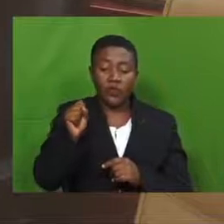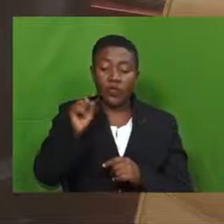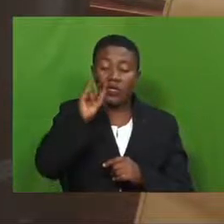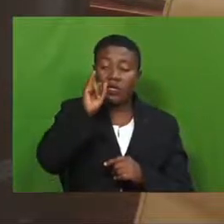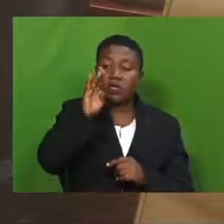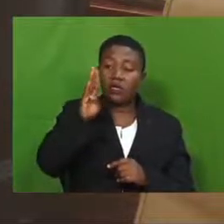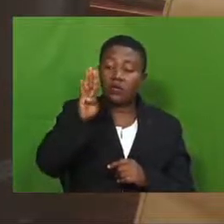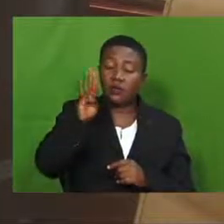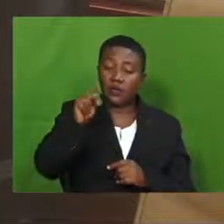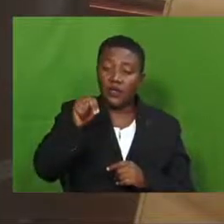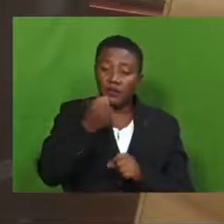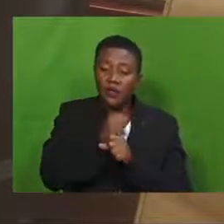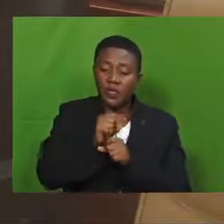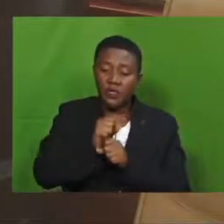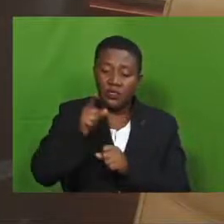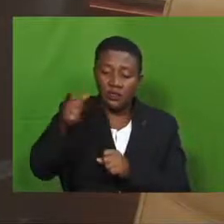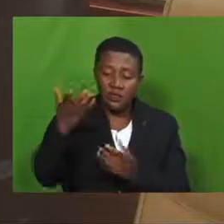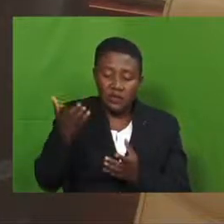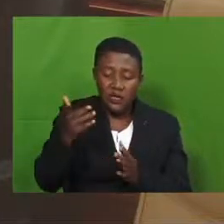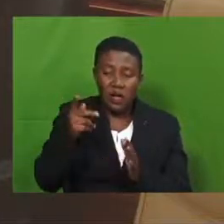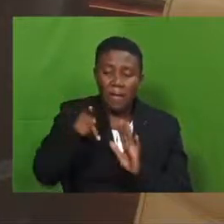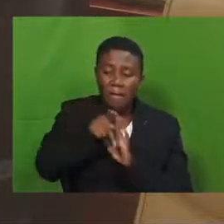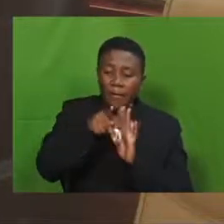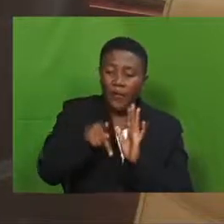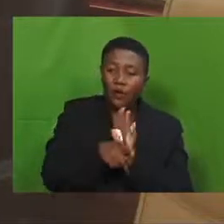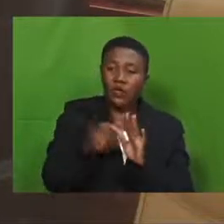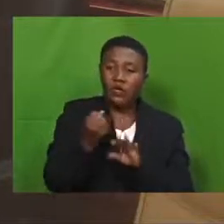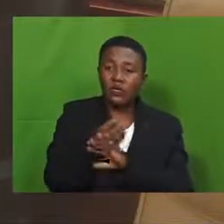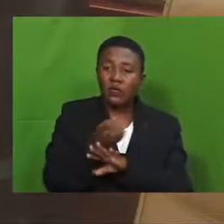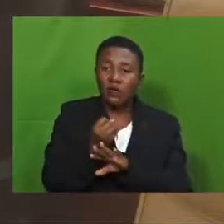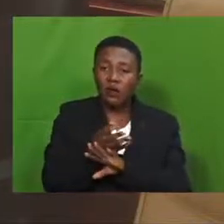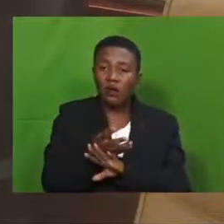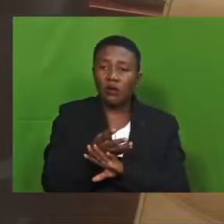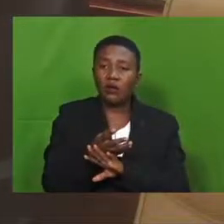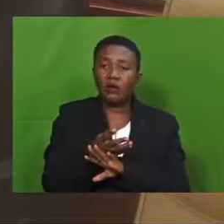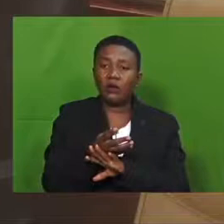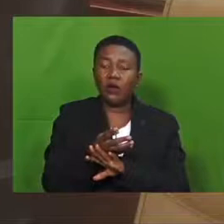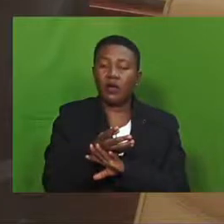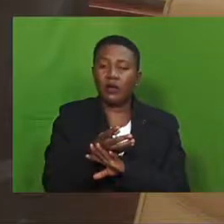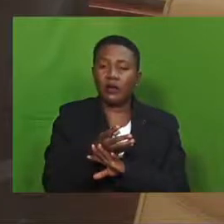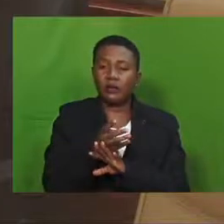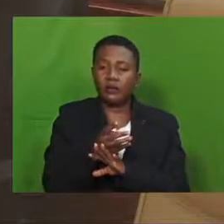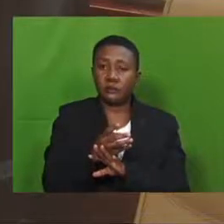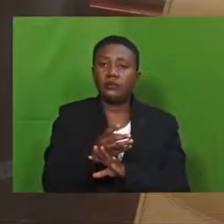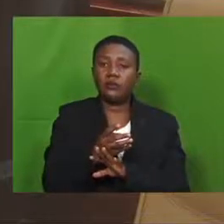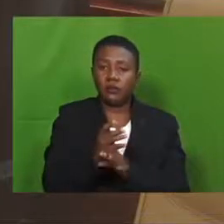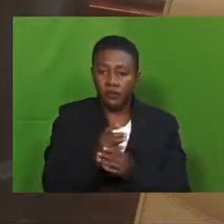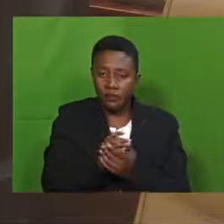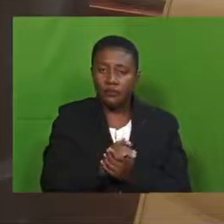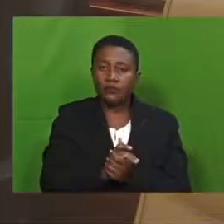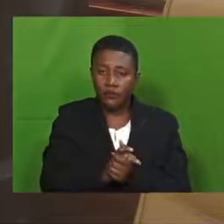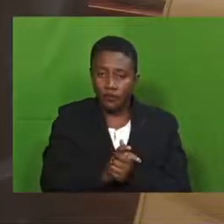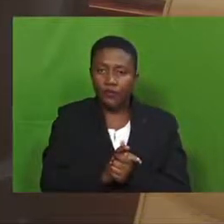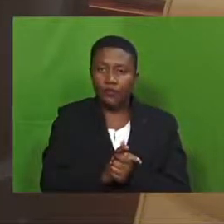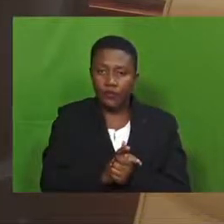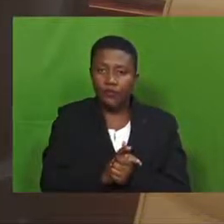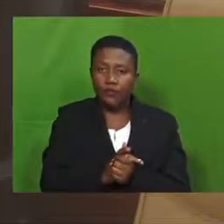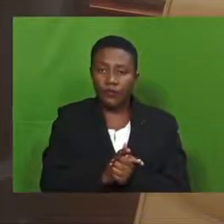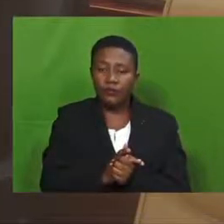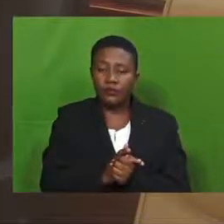advisor at the institutional level of ECOWAS. Mr. Speaker,